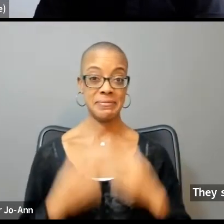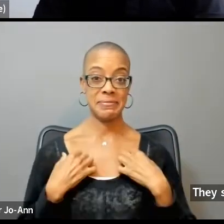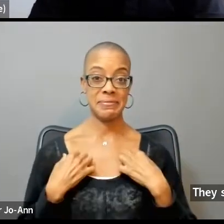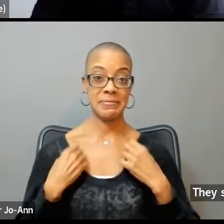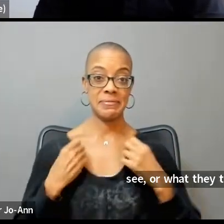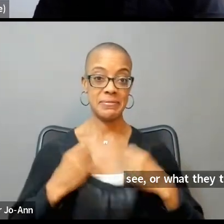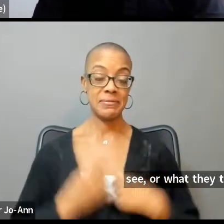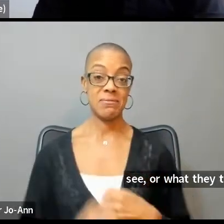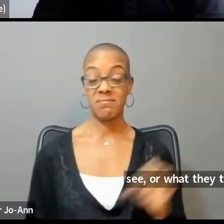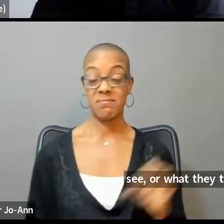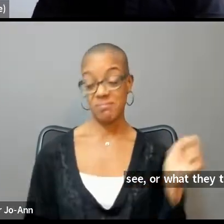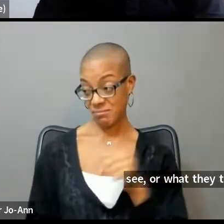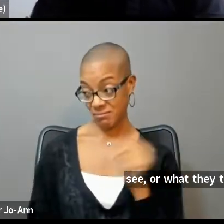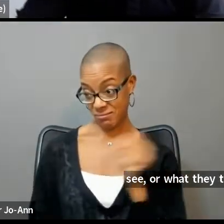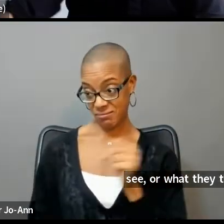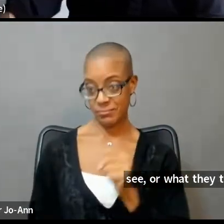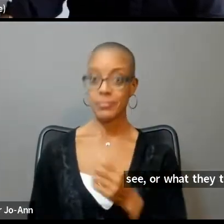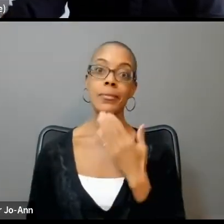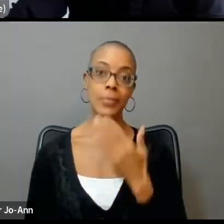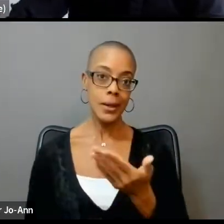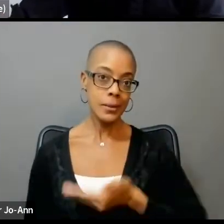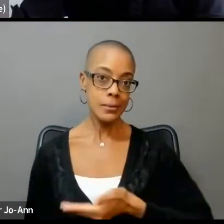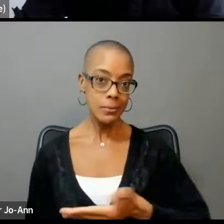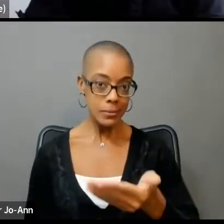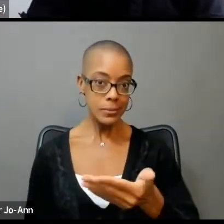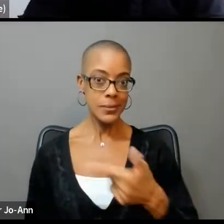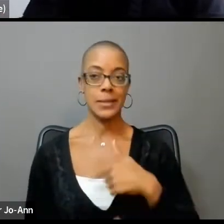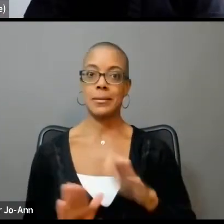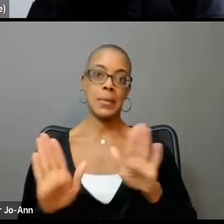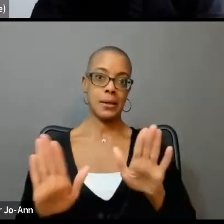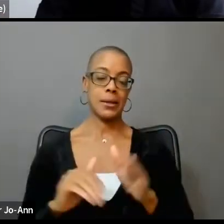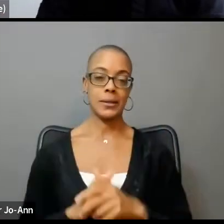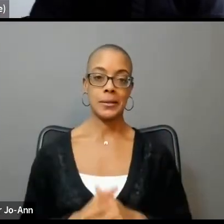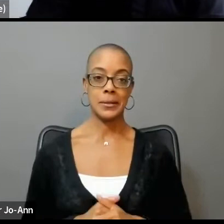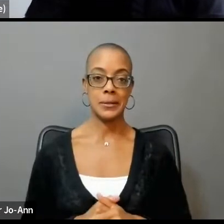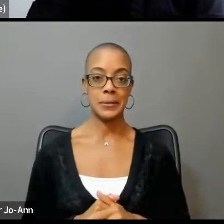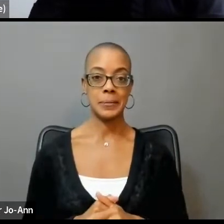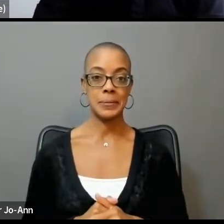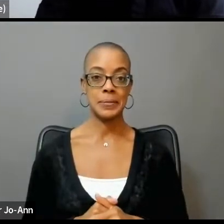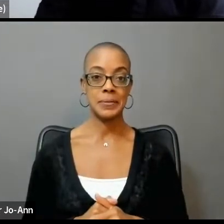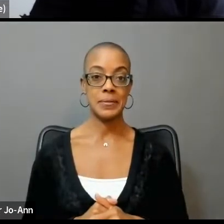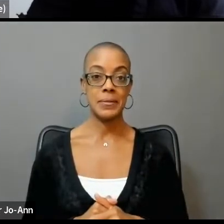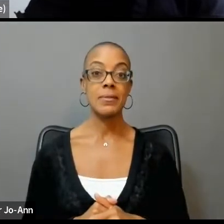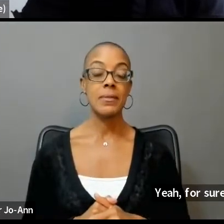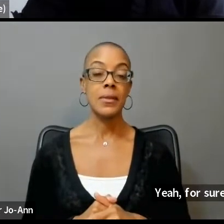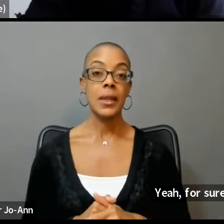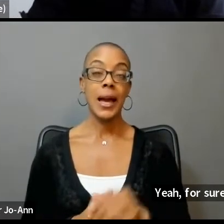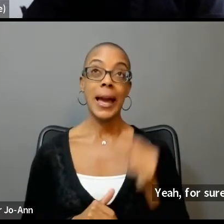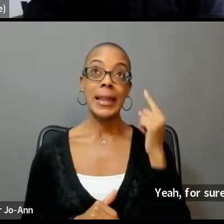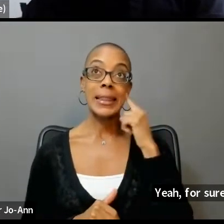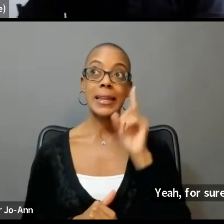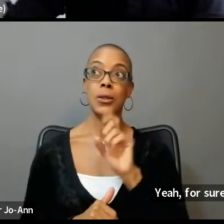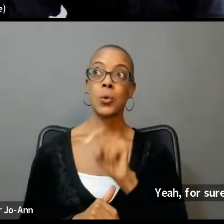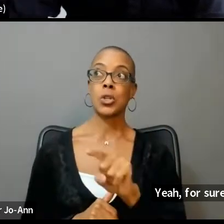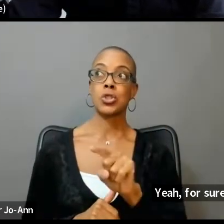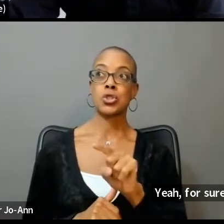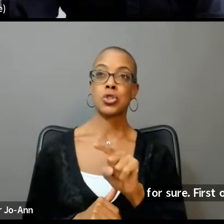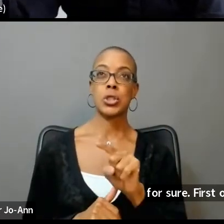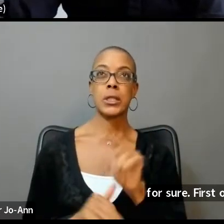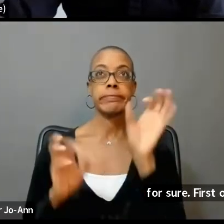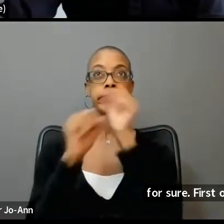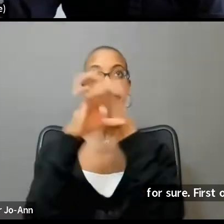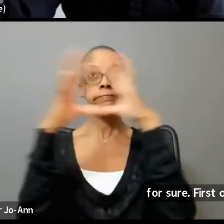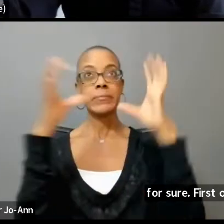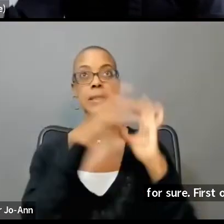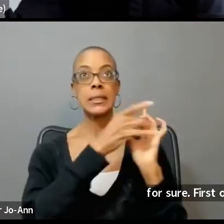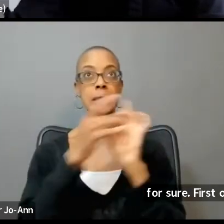Yeah, for sure. First of all, thank you so much for having me. This is so great. Yeah, I will think, the question is asking us to think about the connections